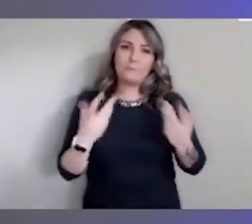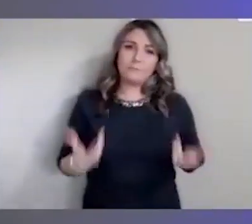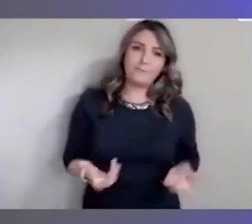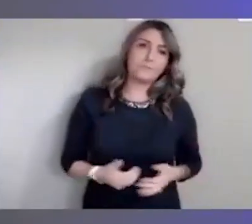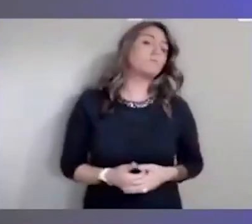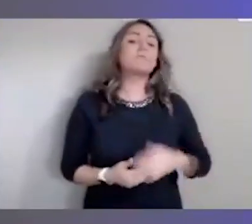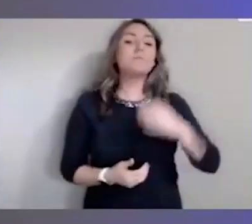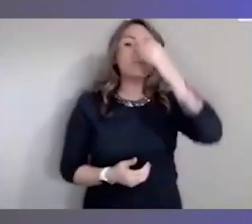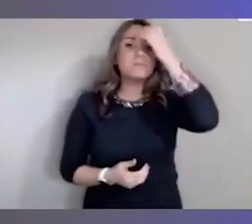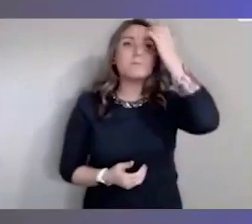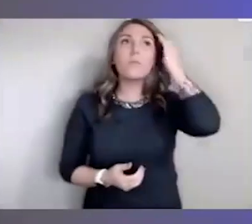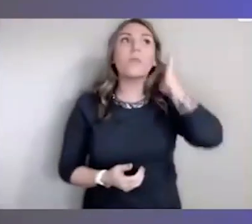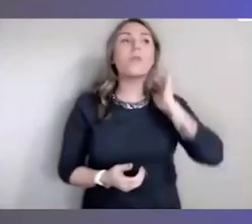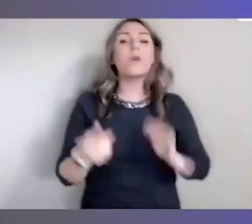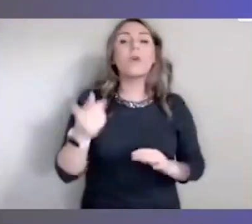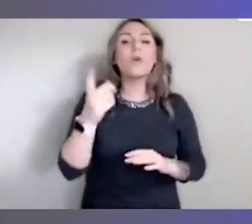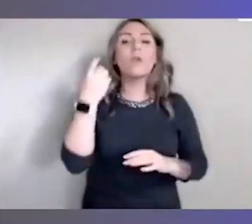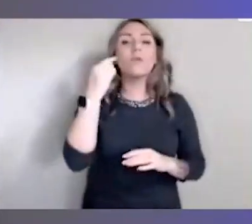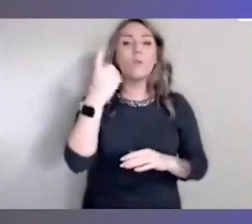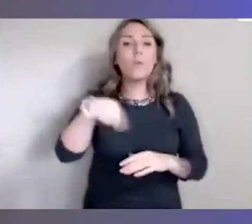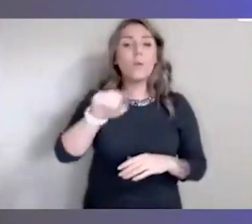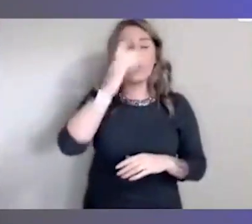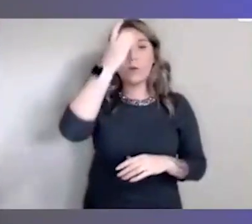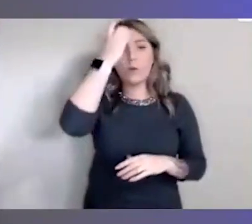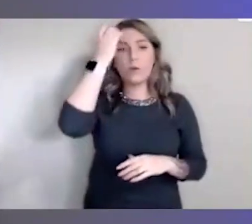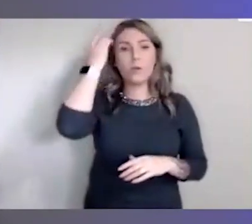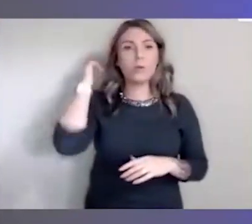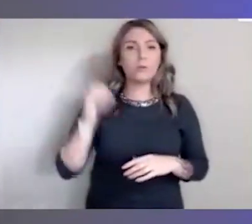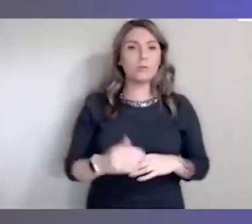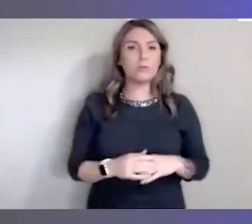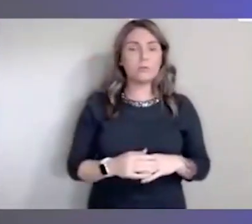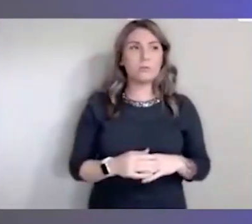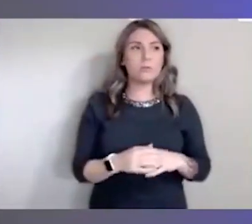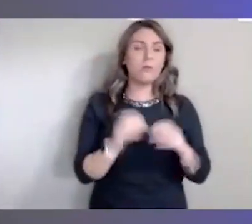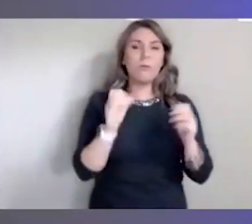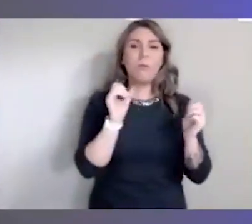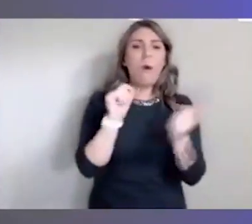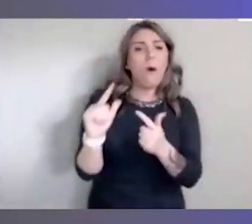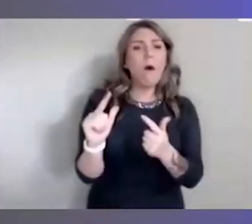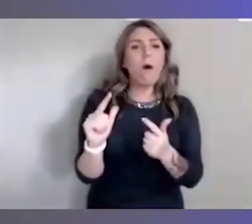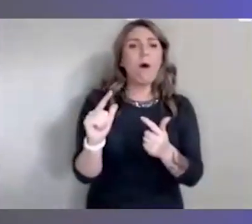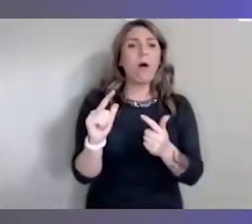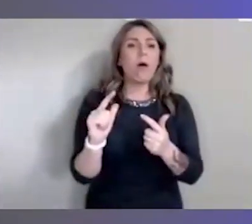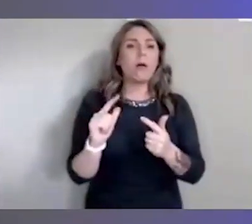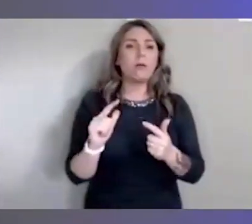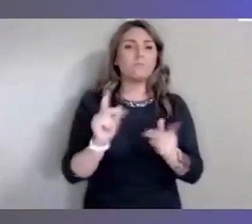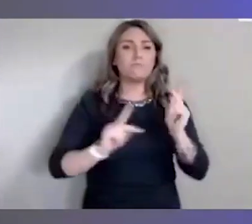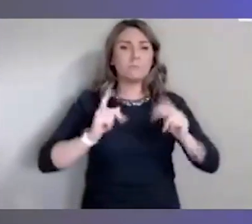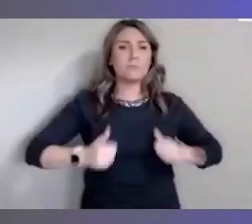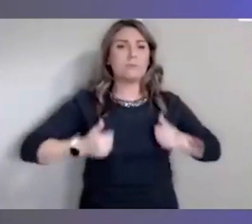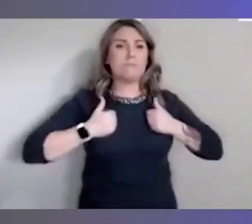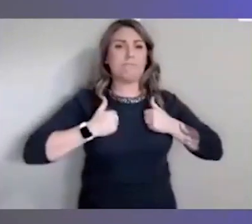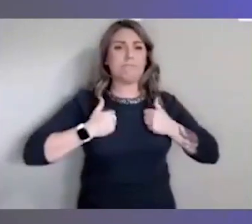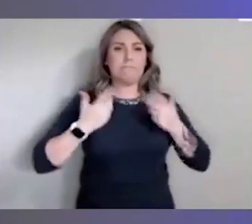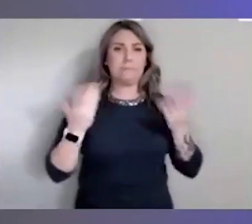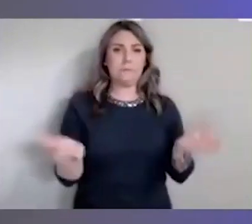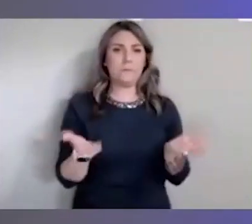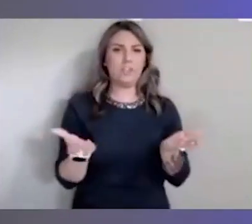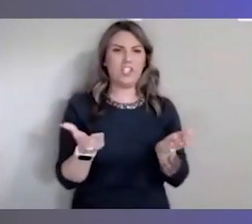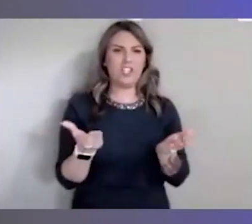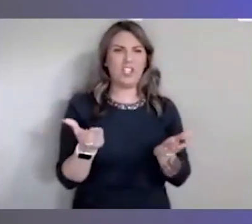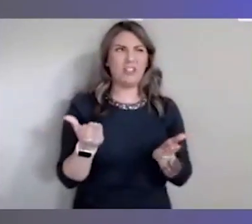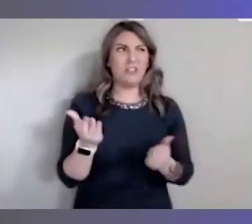who are all, all residents, we're at 30, last week we were about